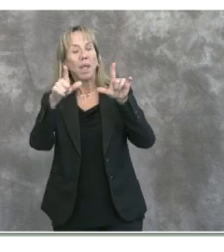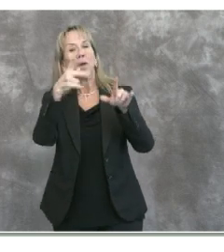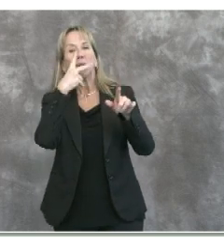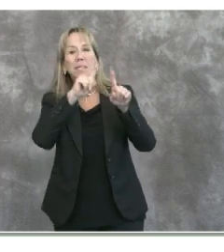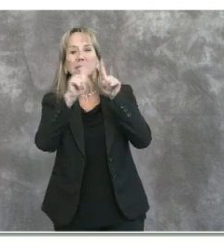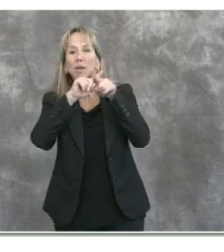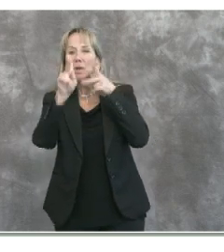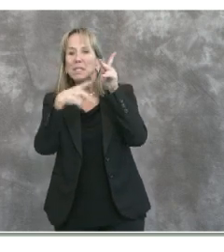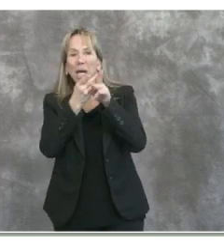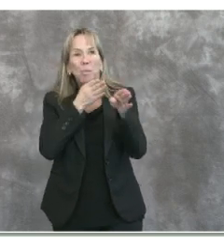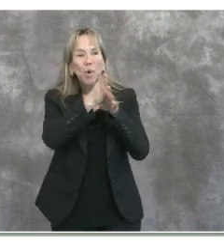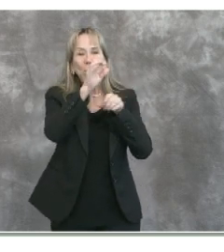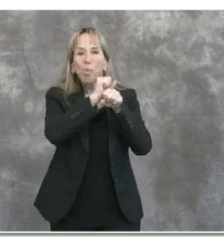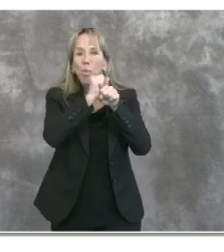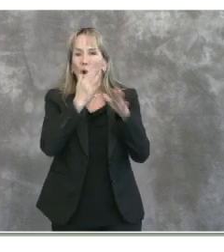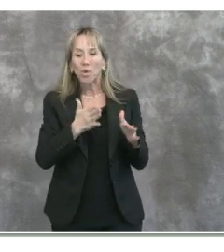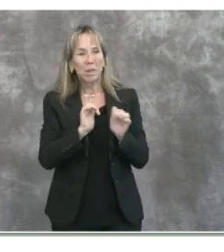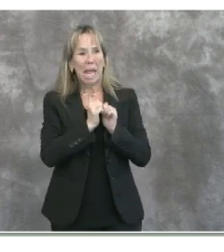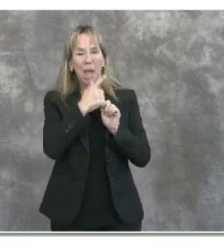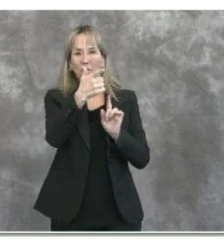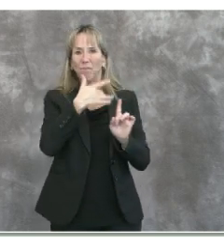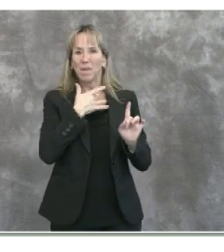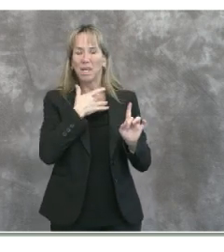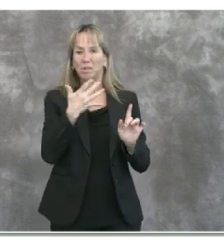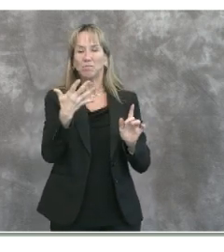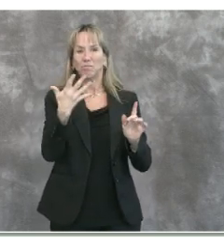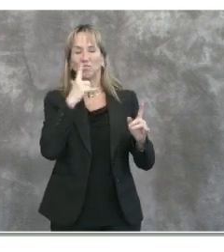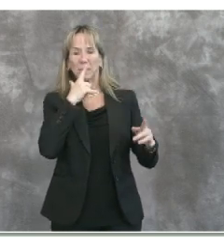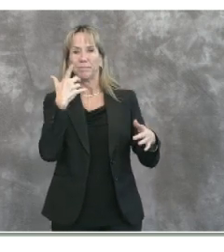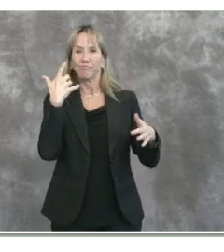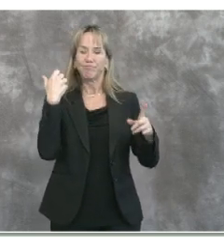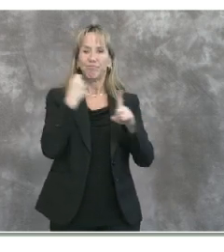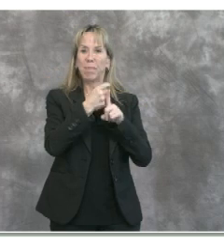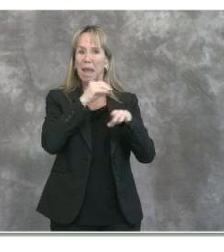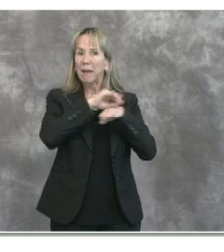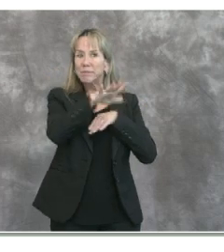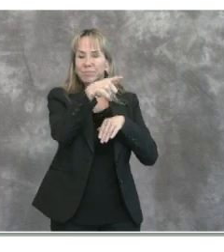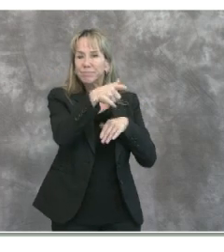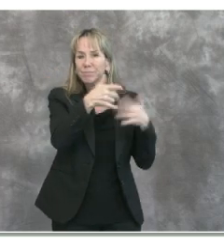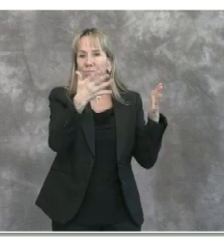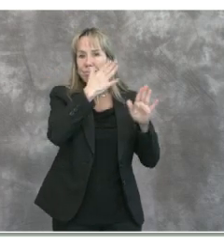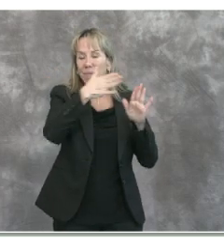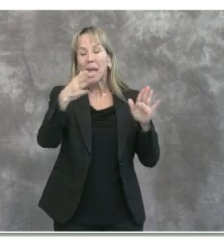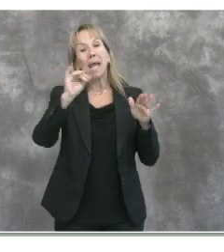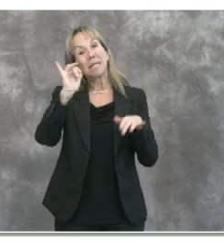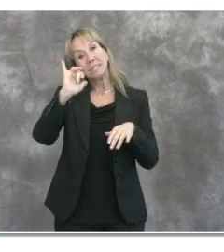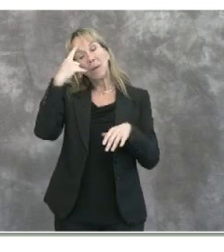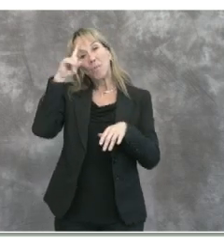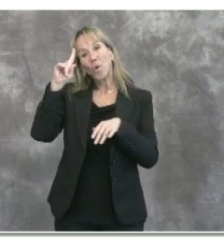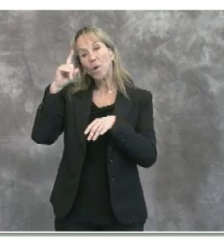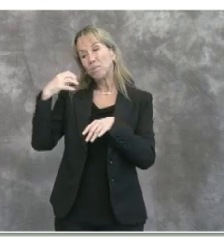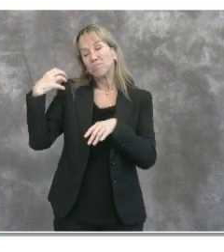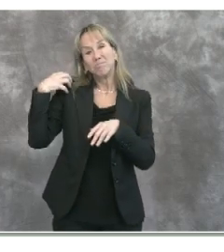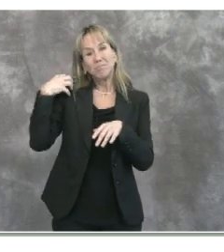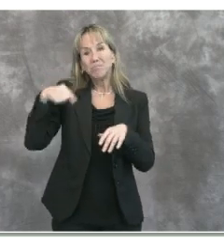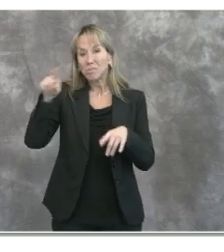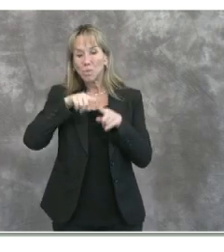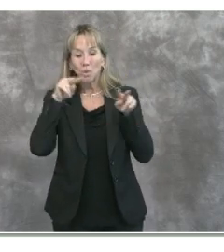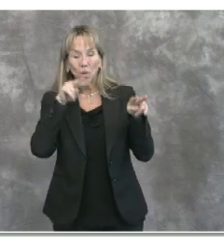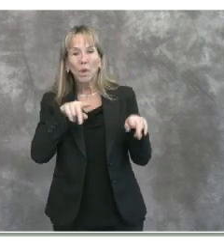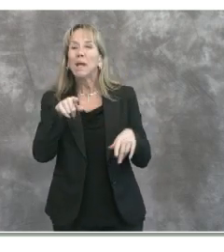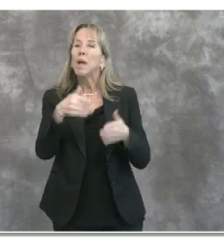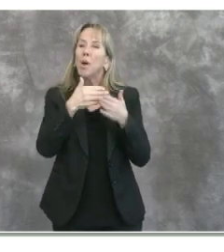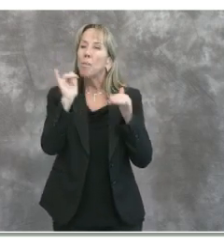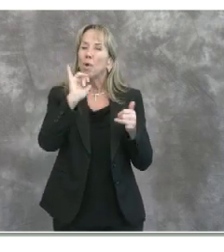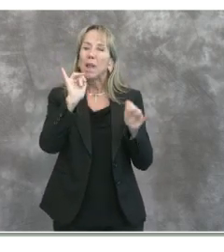well as the employers and resources for them, as well as, very importantly, a career portal. So right now, I just checked it